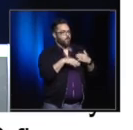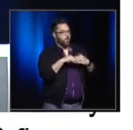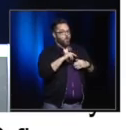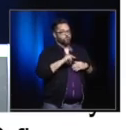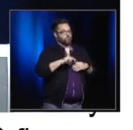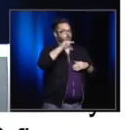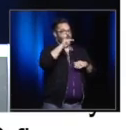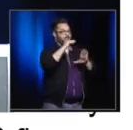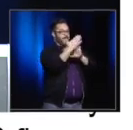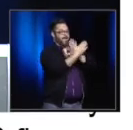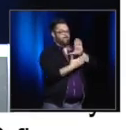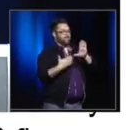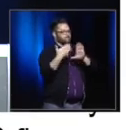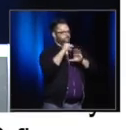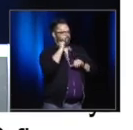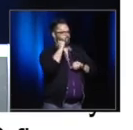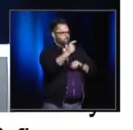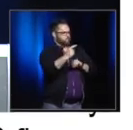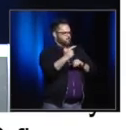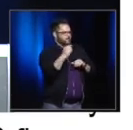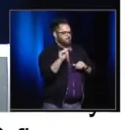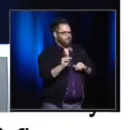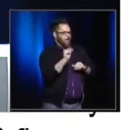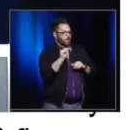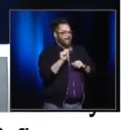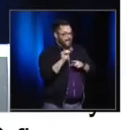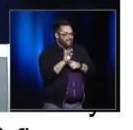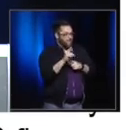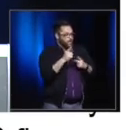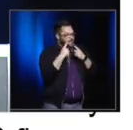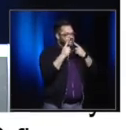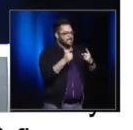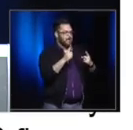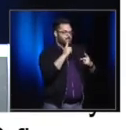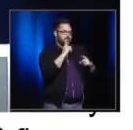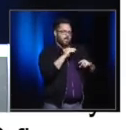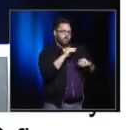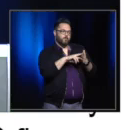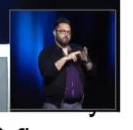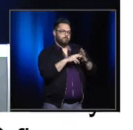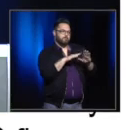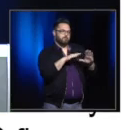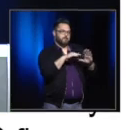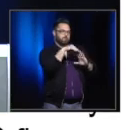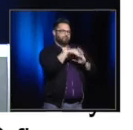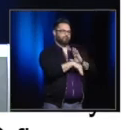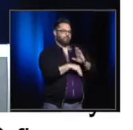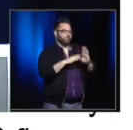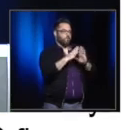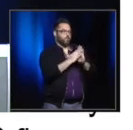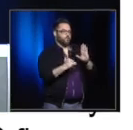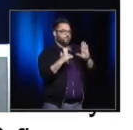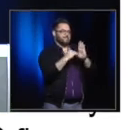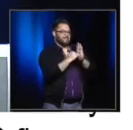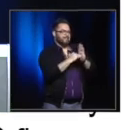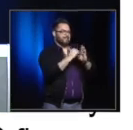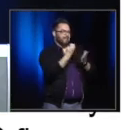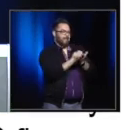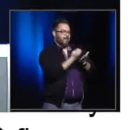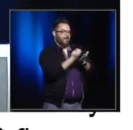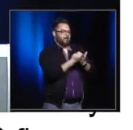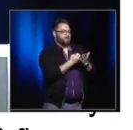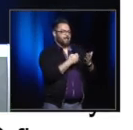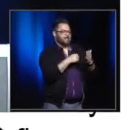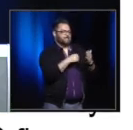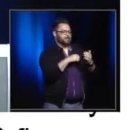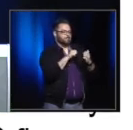Māui dolphins. If successful, it would have had major consequences for the New Zealand economy. It's been in and out of court a few times, this case.